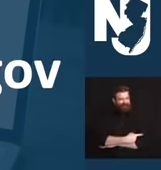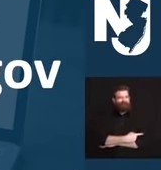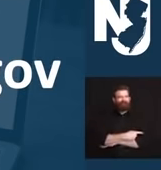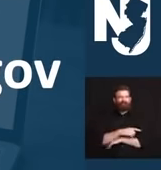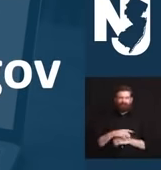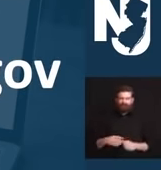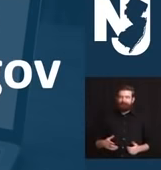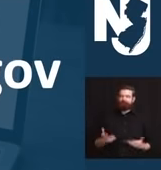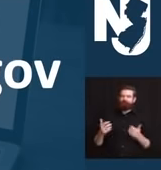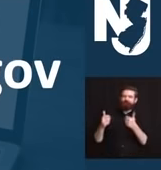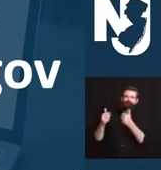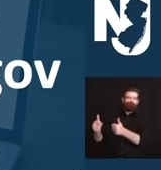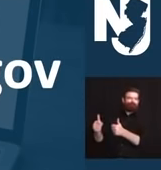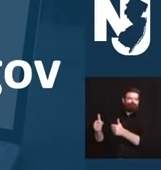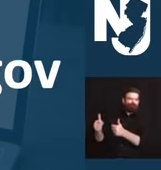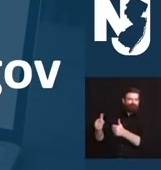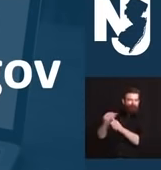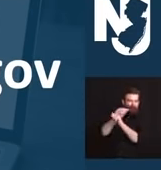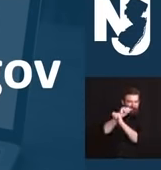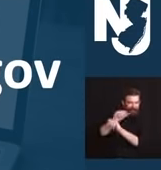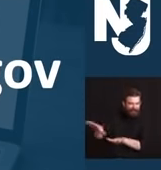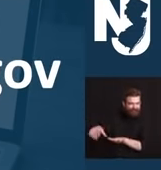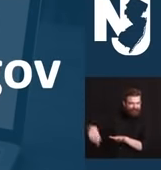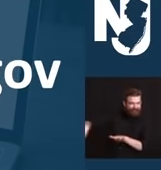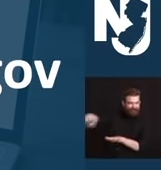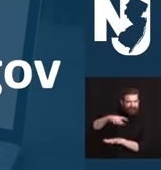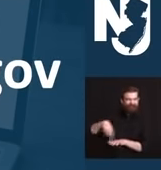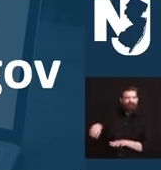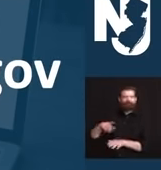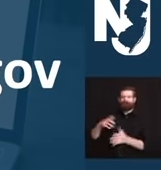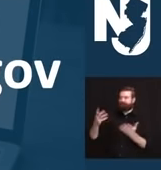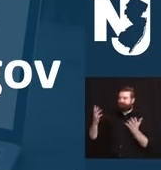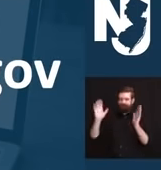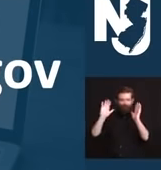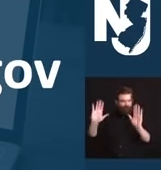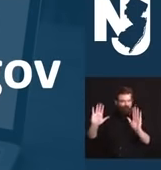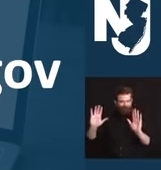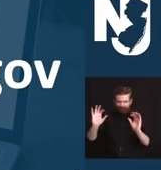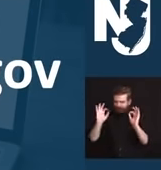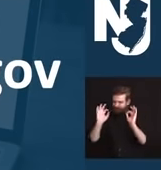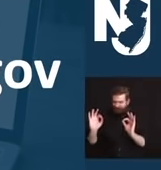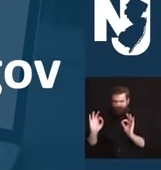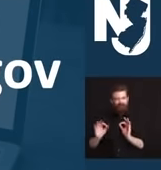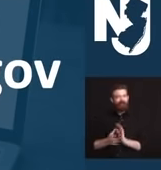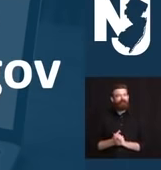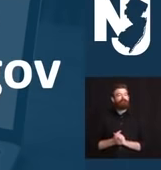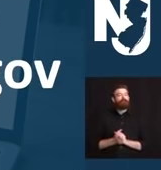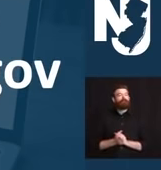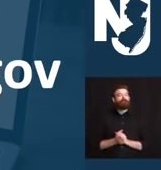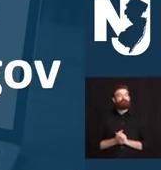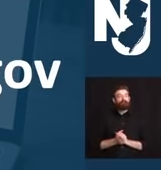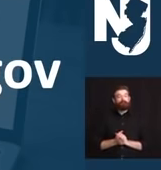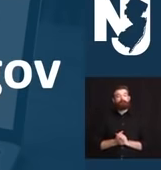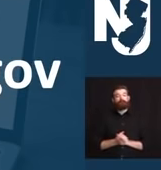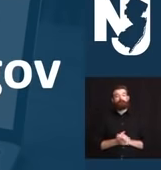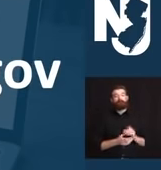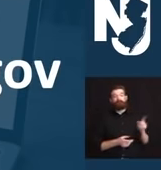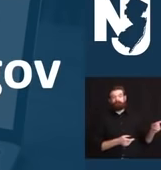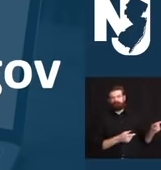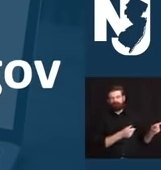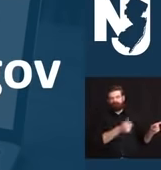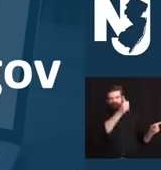about to be newlyweds, Ryan and Megan, nothing but the very best. Pat has assured Judy, Tina, and me that it is being done